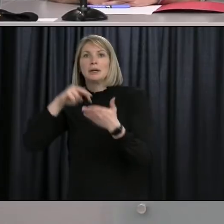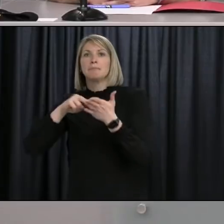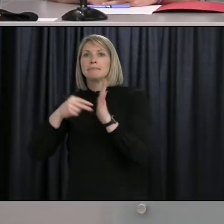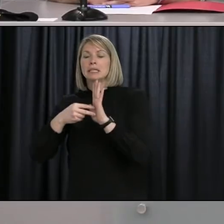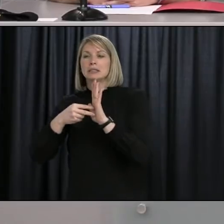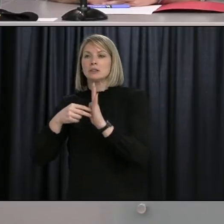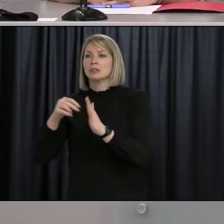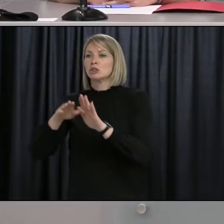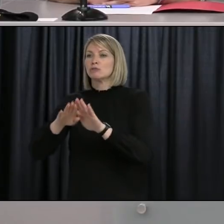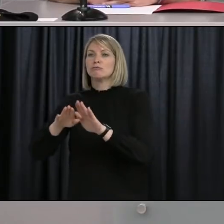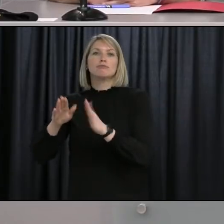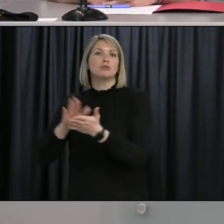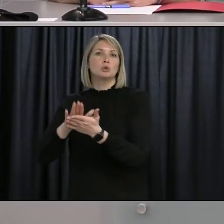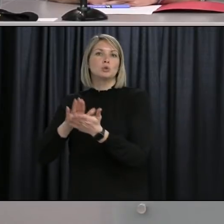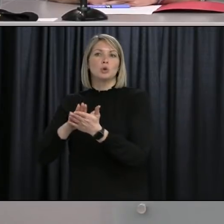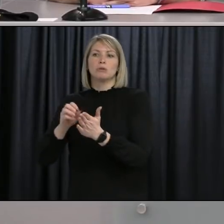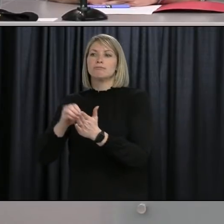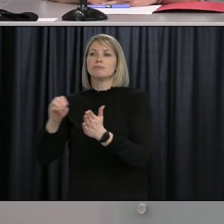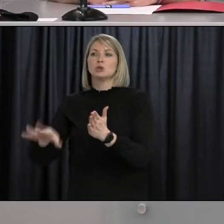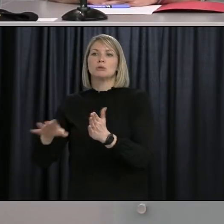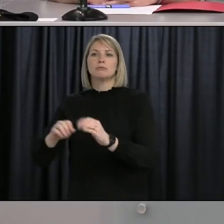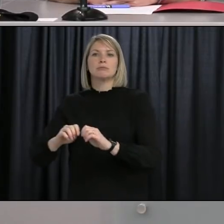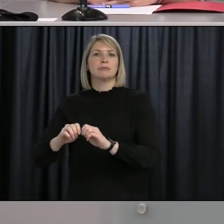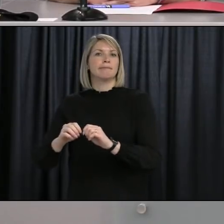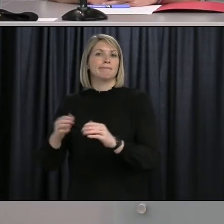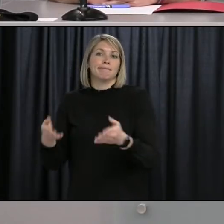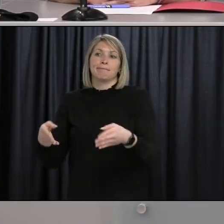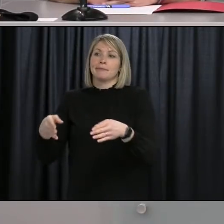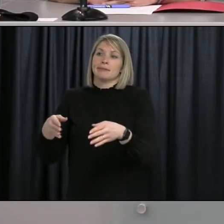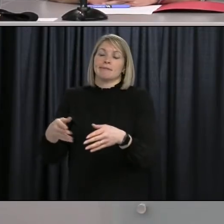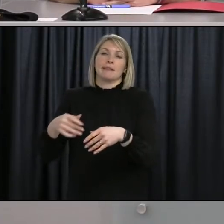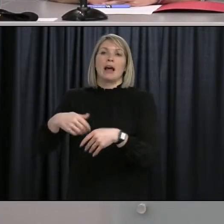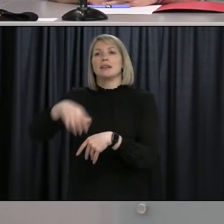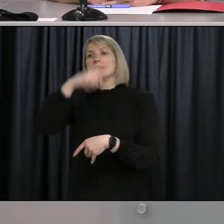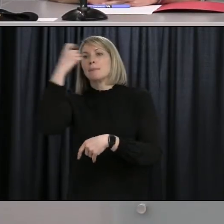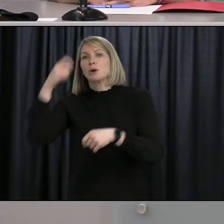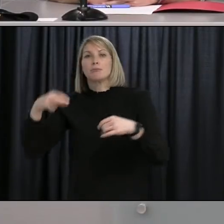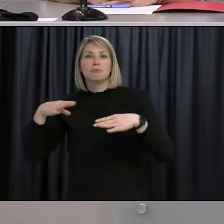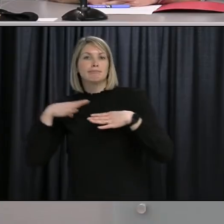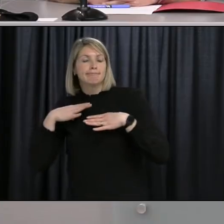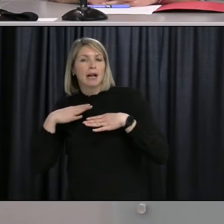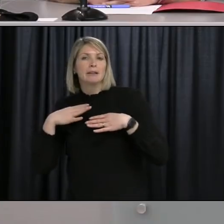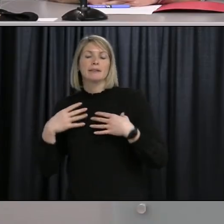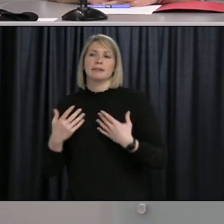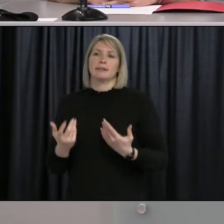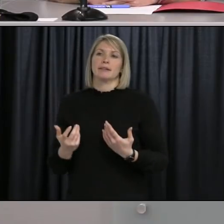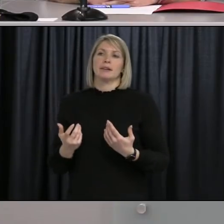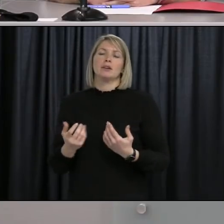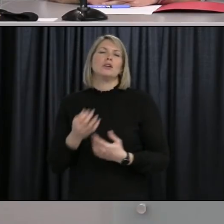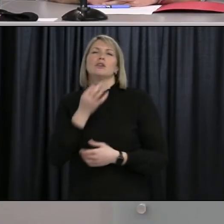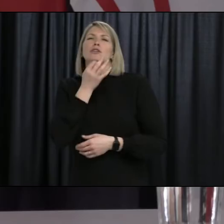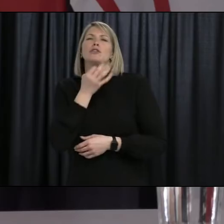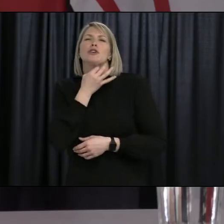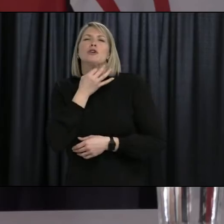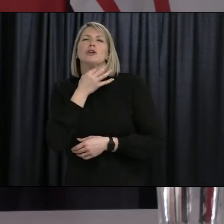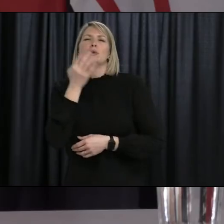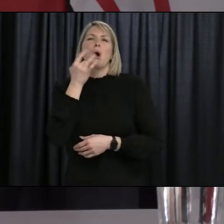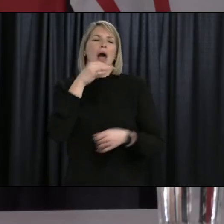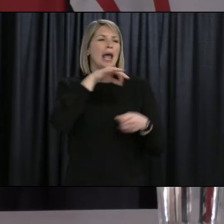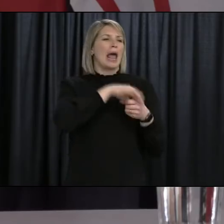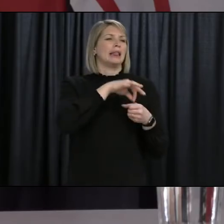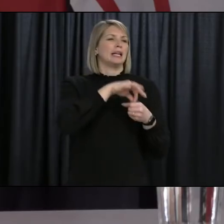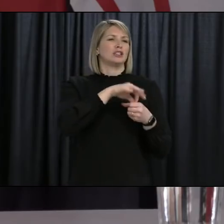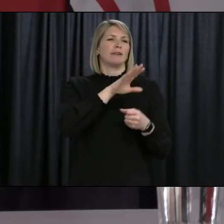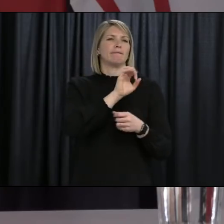it would have made more sense to hold the election later than sooner. Can you explain why you picked February?